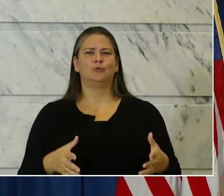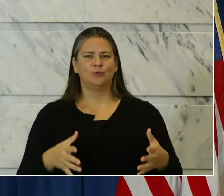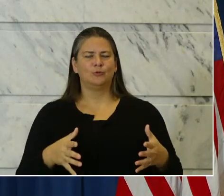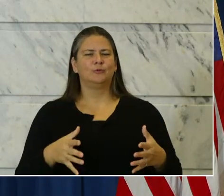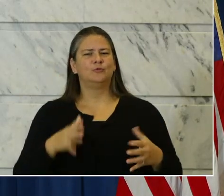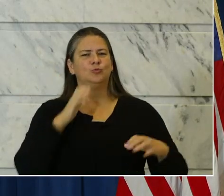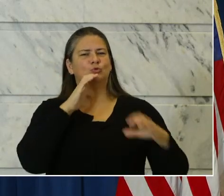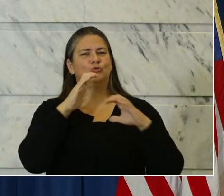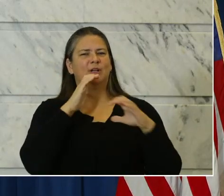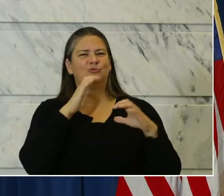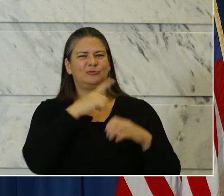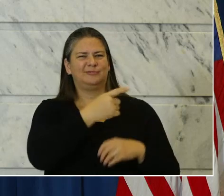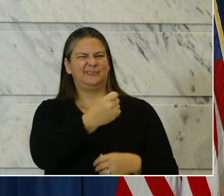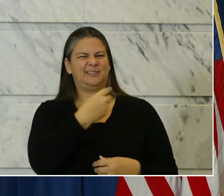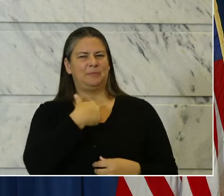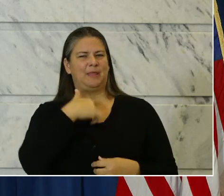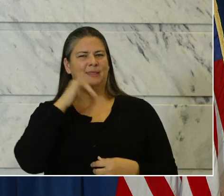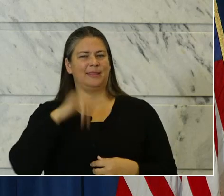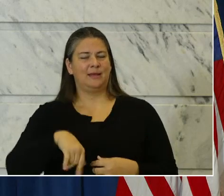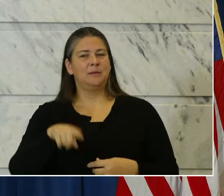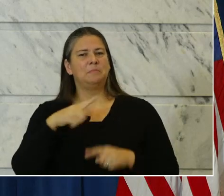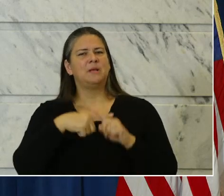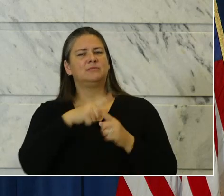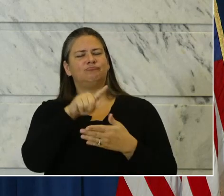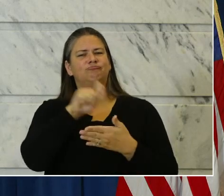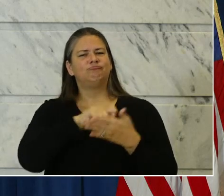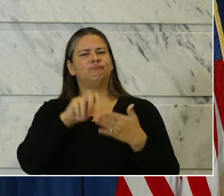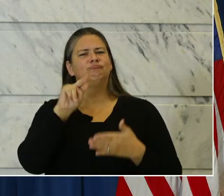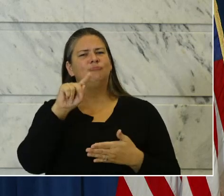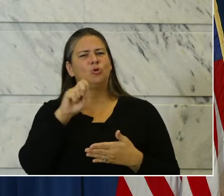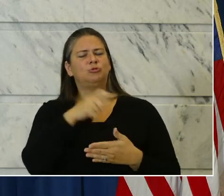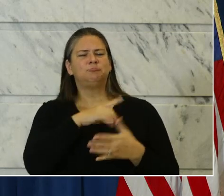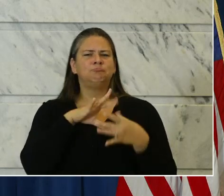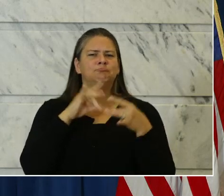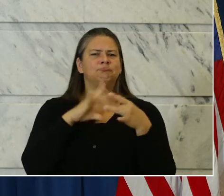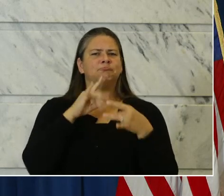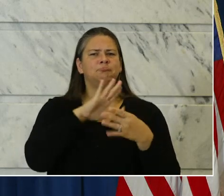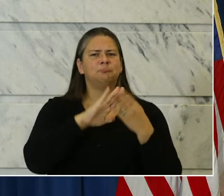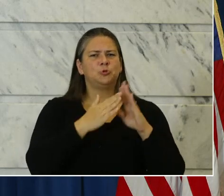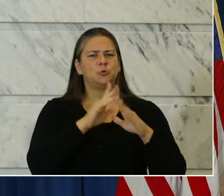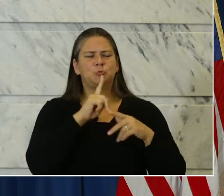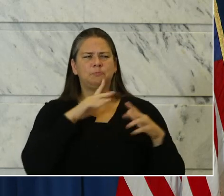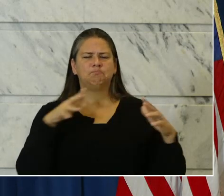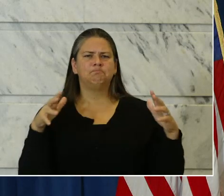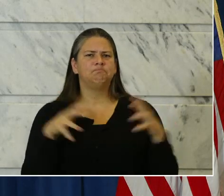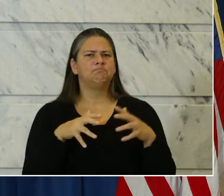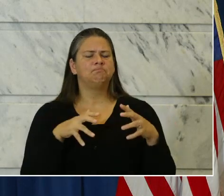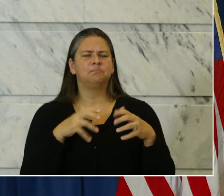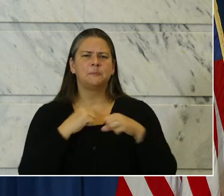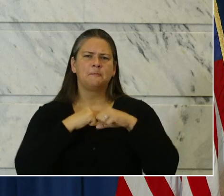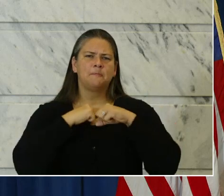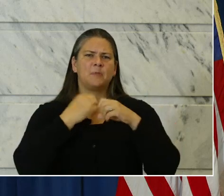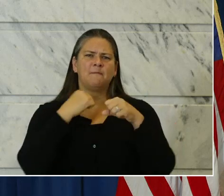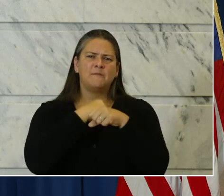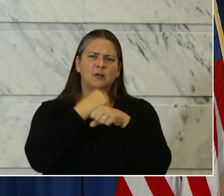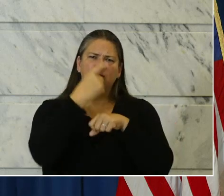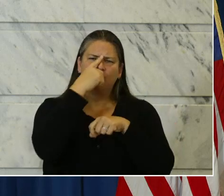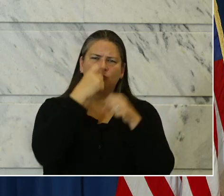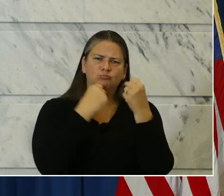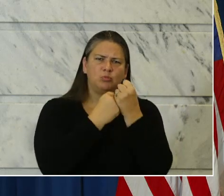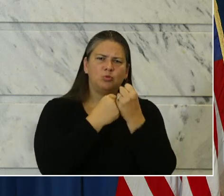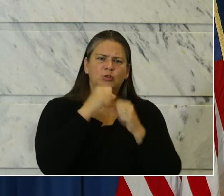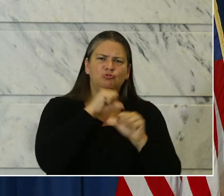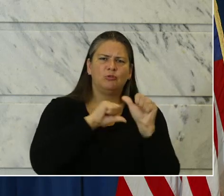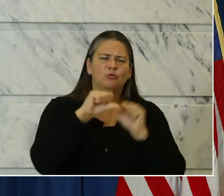Communications with a really nice note talking about how their community had come together to fight for each other, to protect